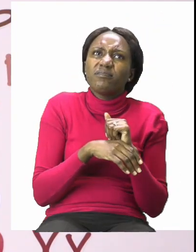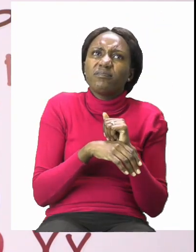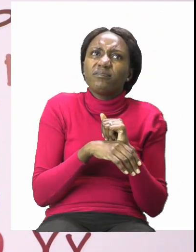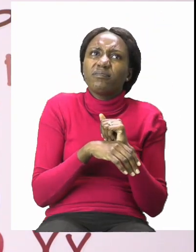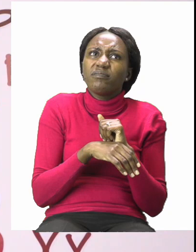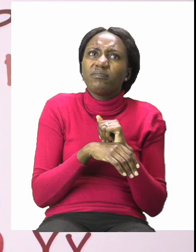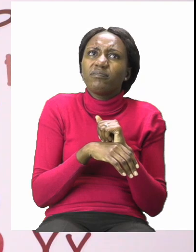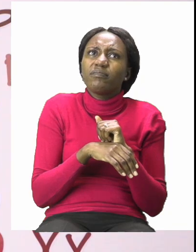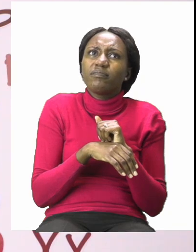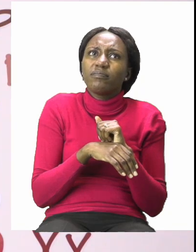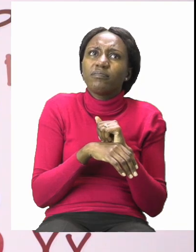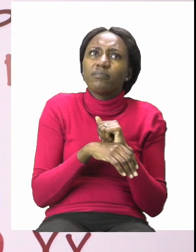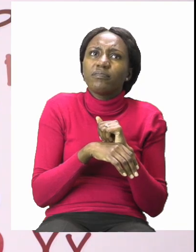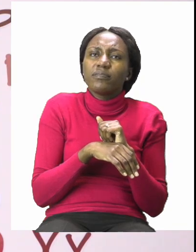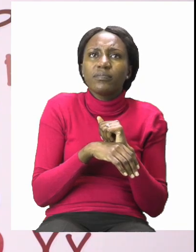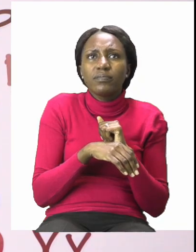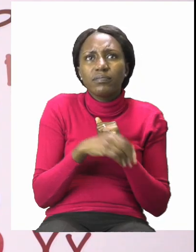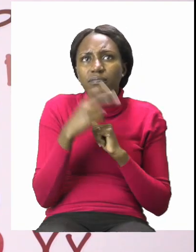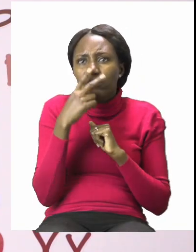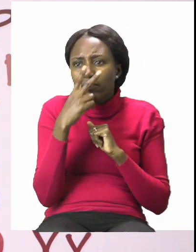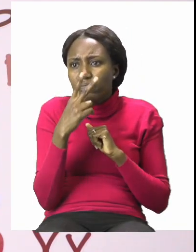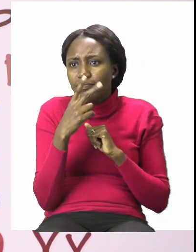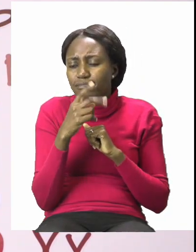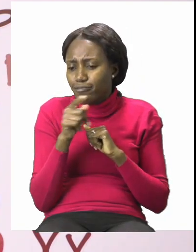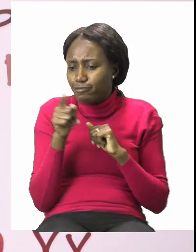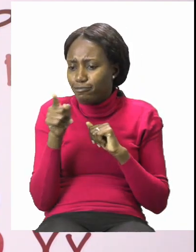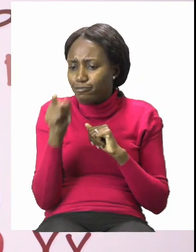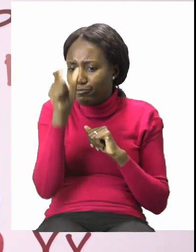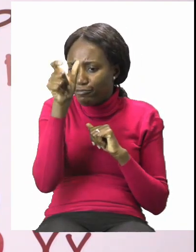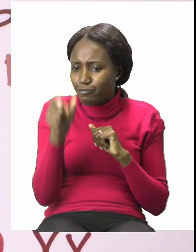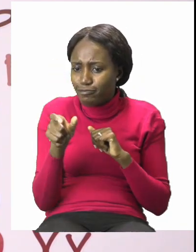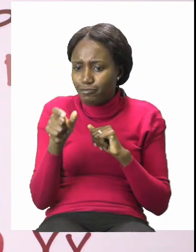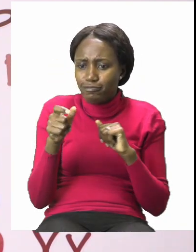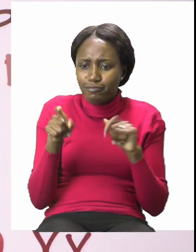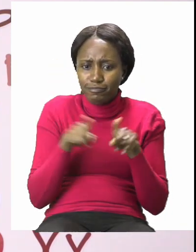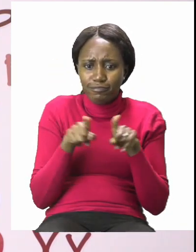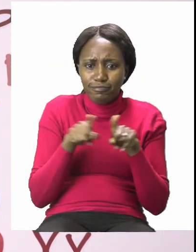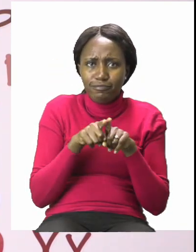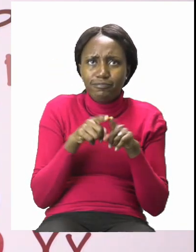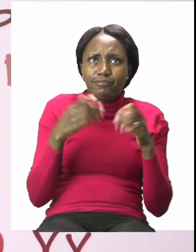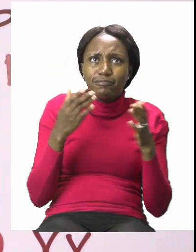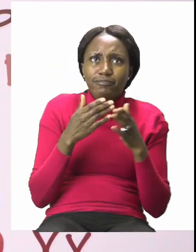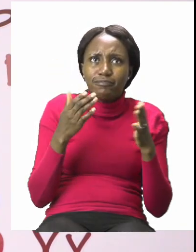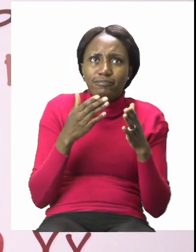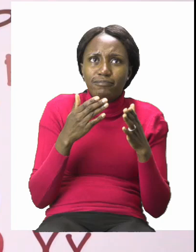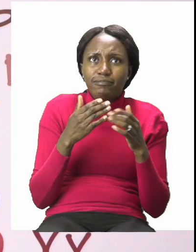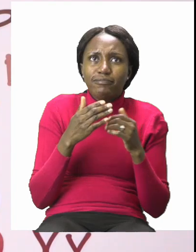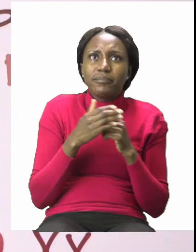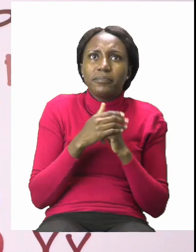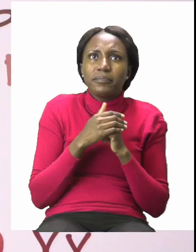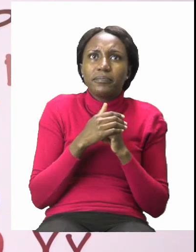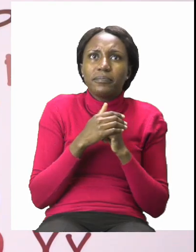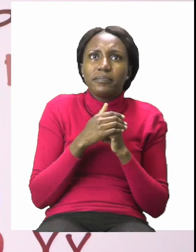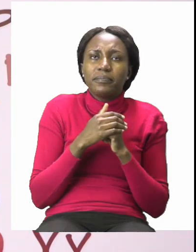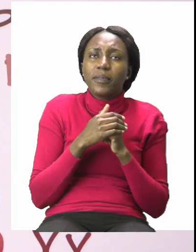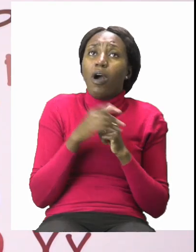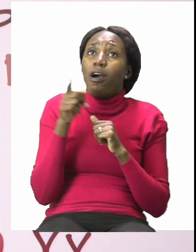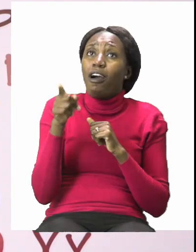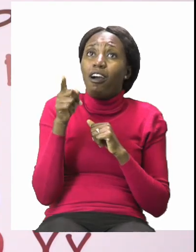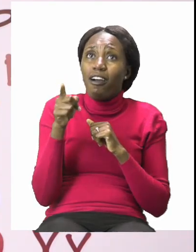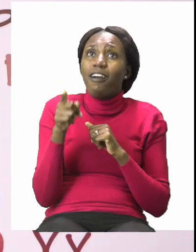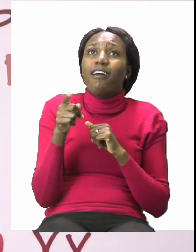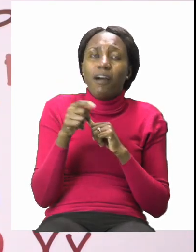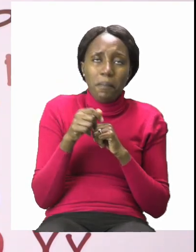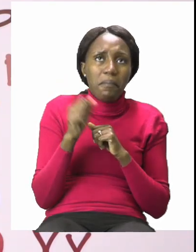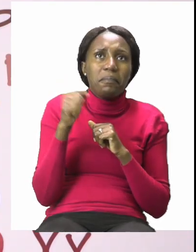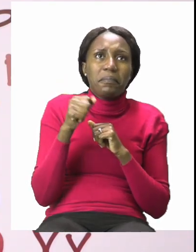two so I'm going to look for something that has two on the other side. It looks like the first